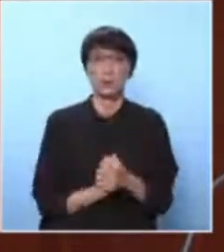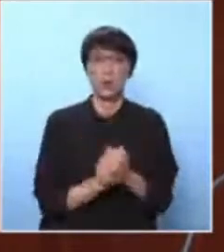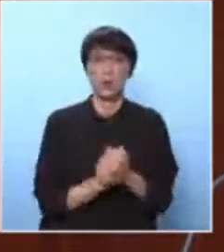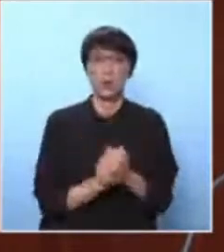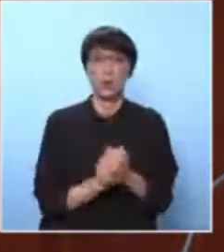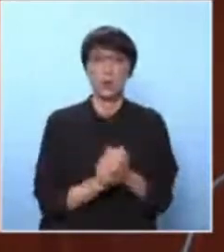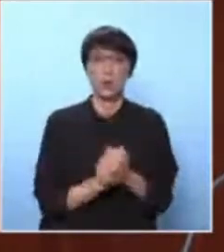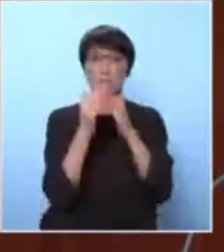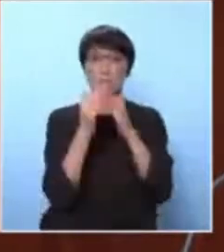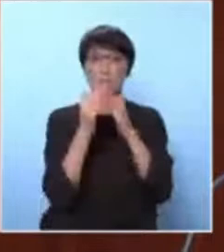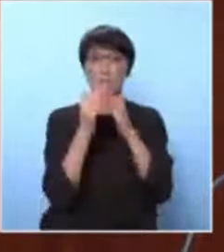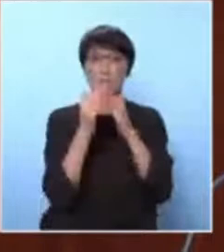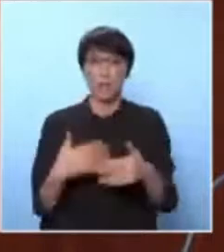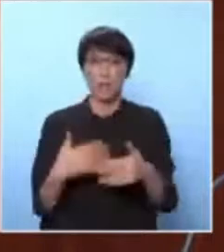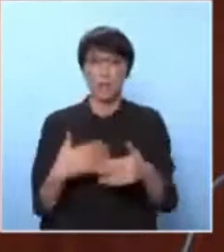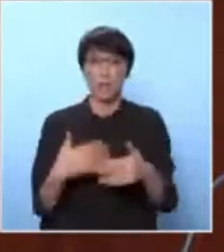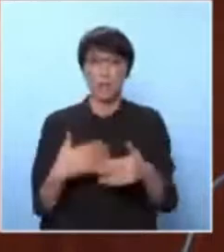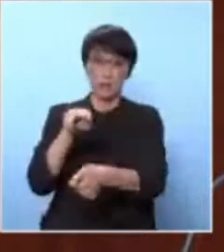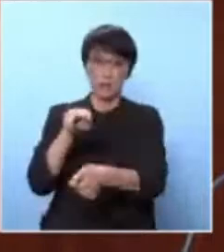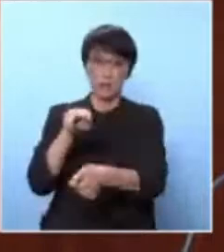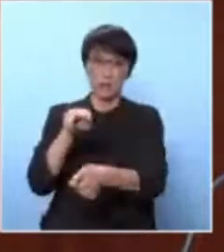scheme.